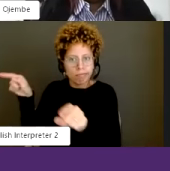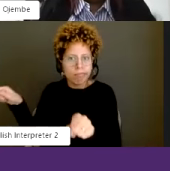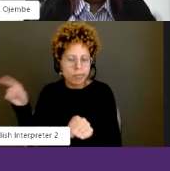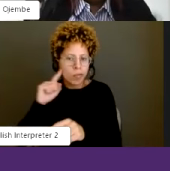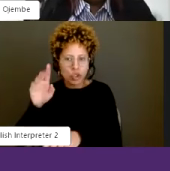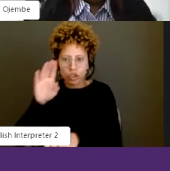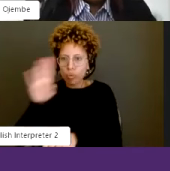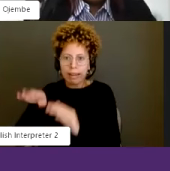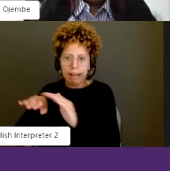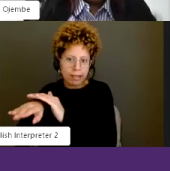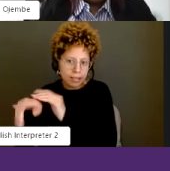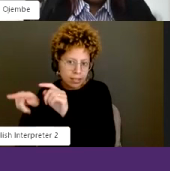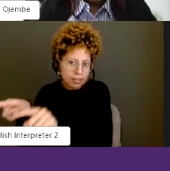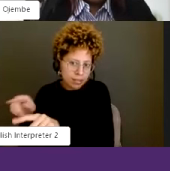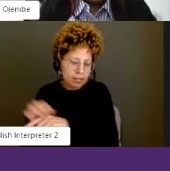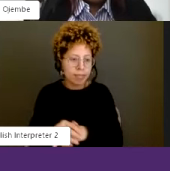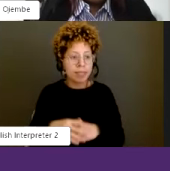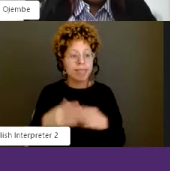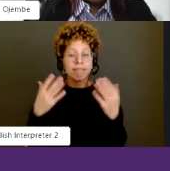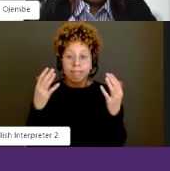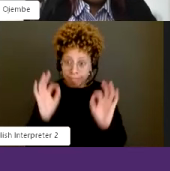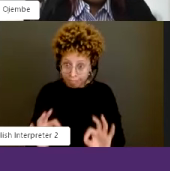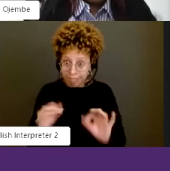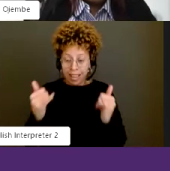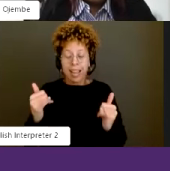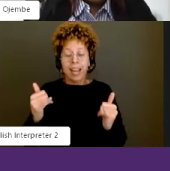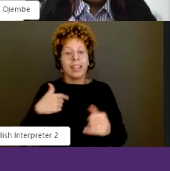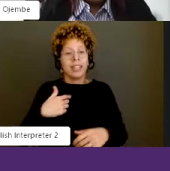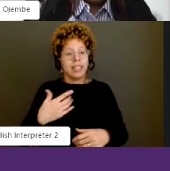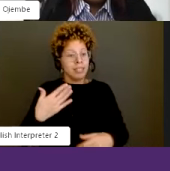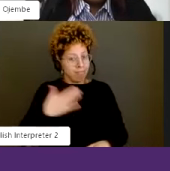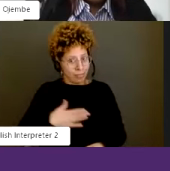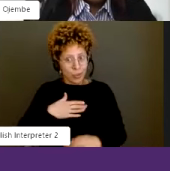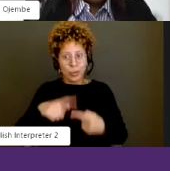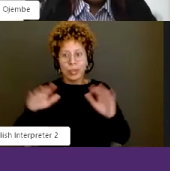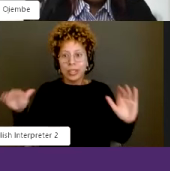So without further ado, it gives me great pleasure to introduce our speakers today.